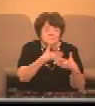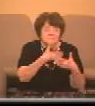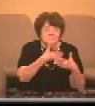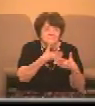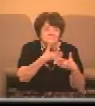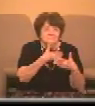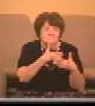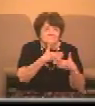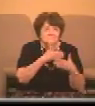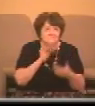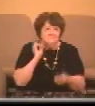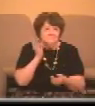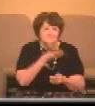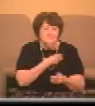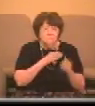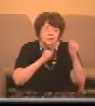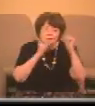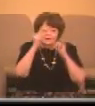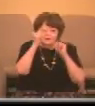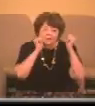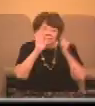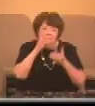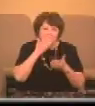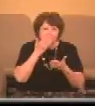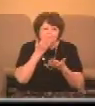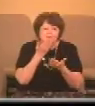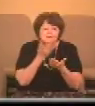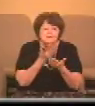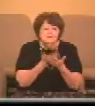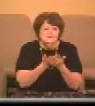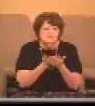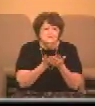near. We doubt your